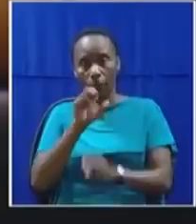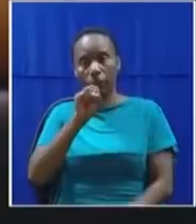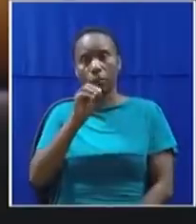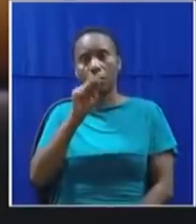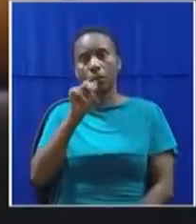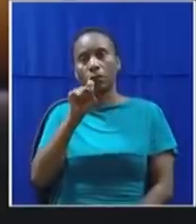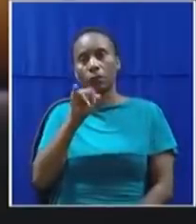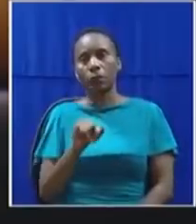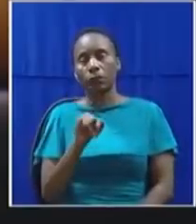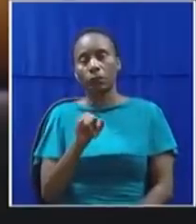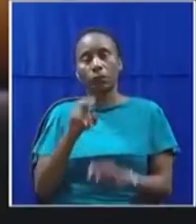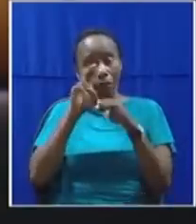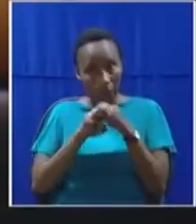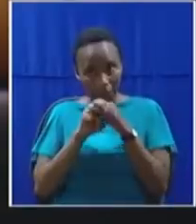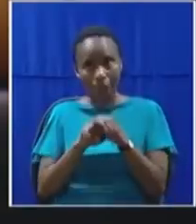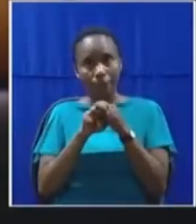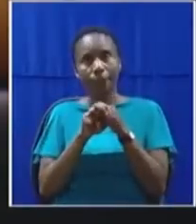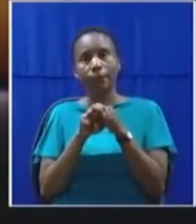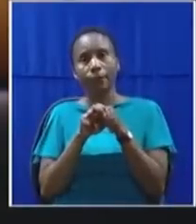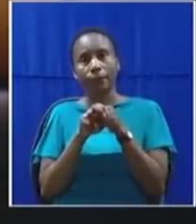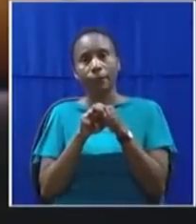Take your seat. Take your seat.